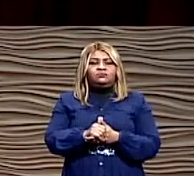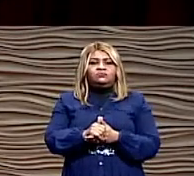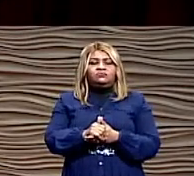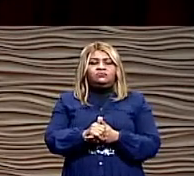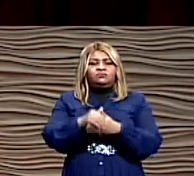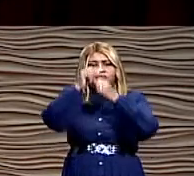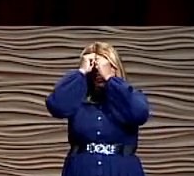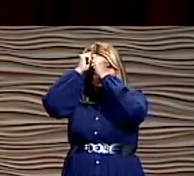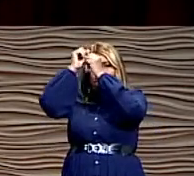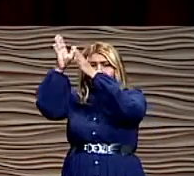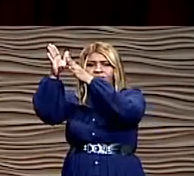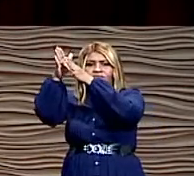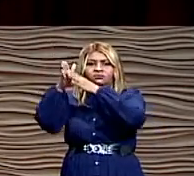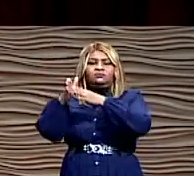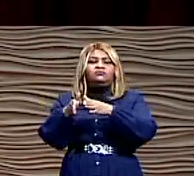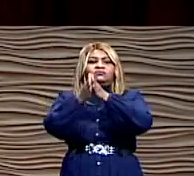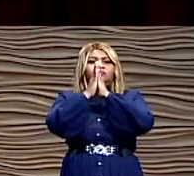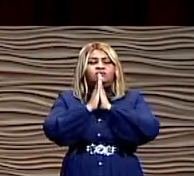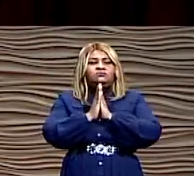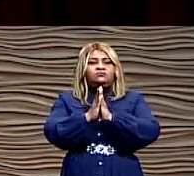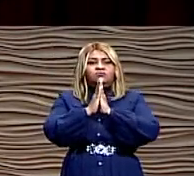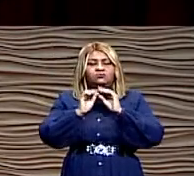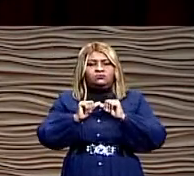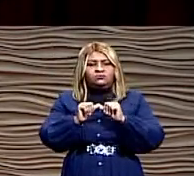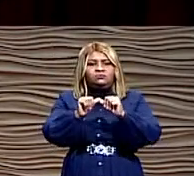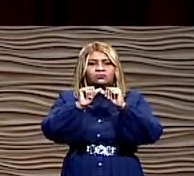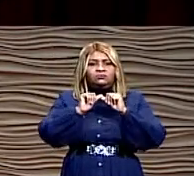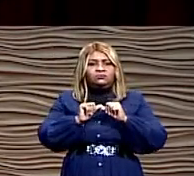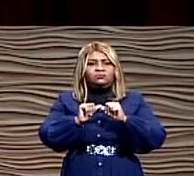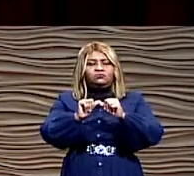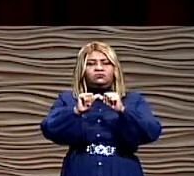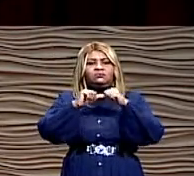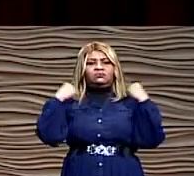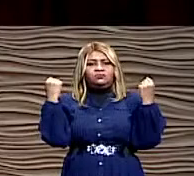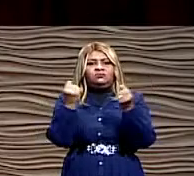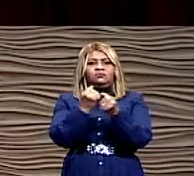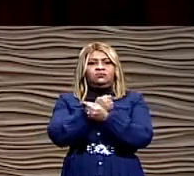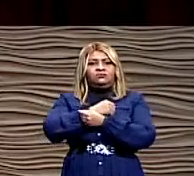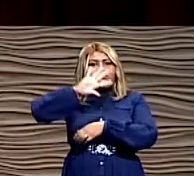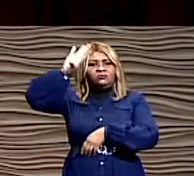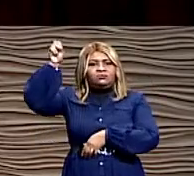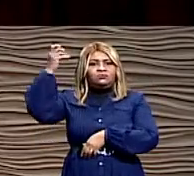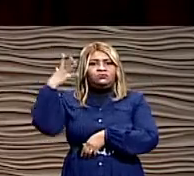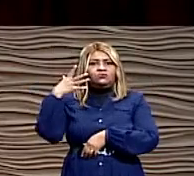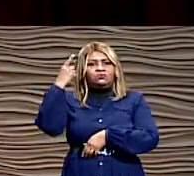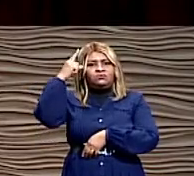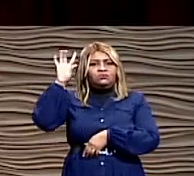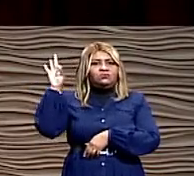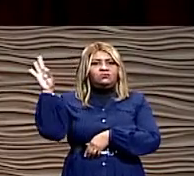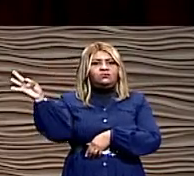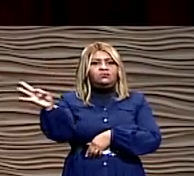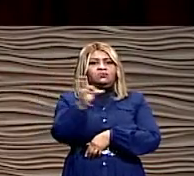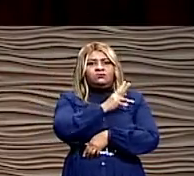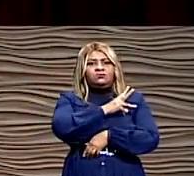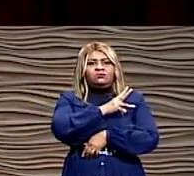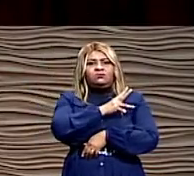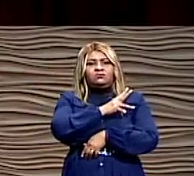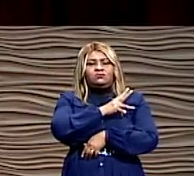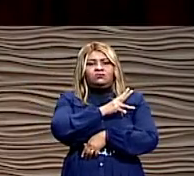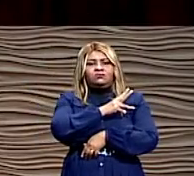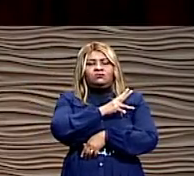continued precipitation of loving grace upon our pastor, Ralph Douglas